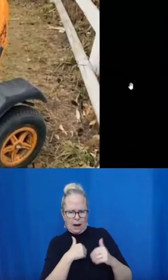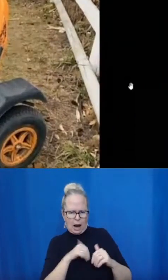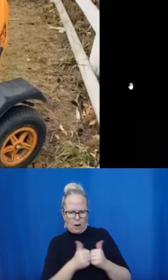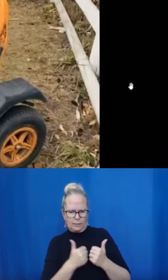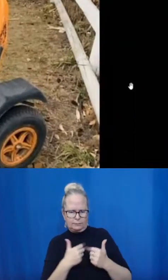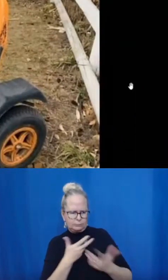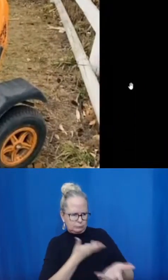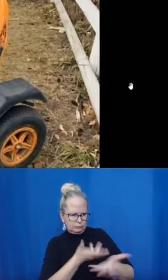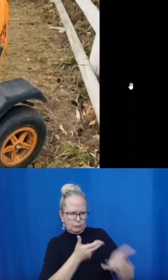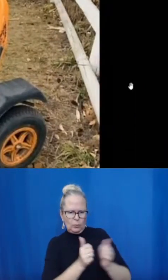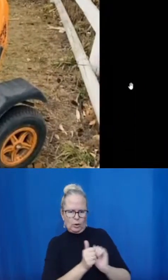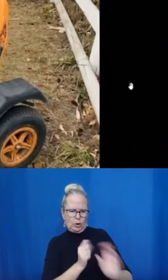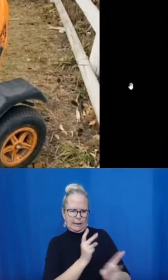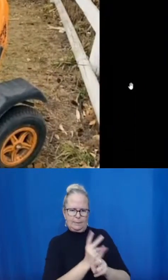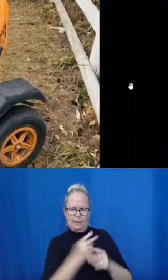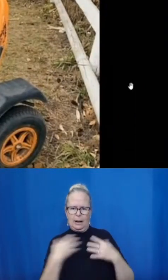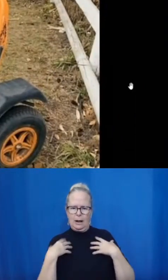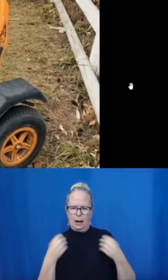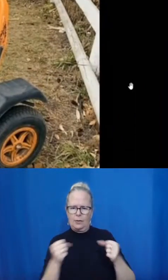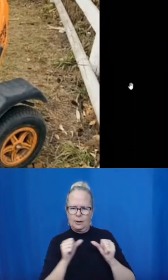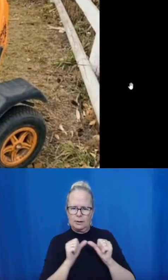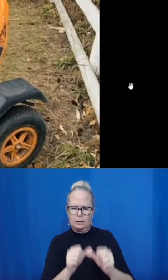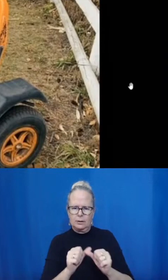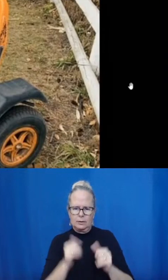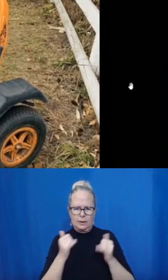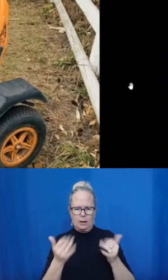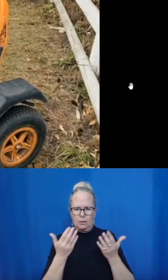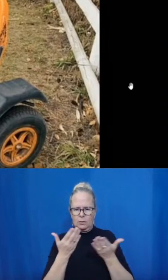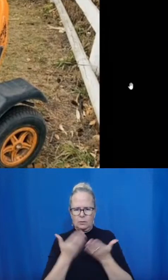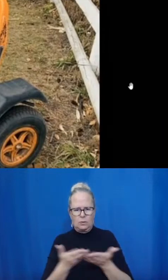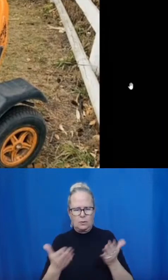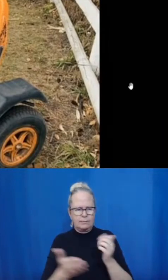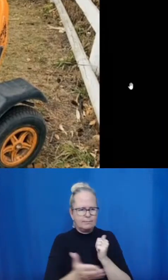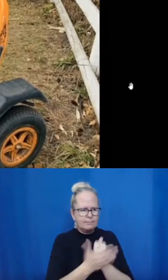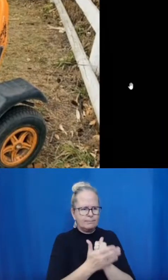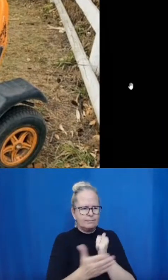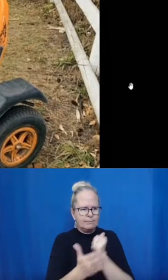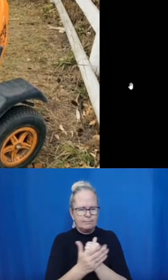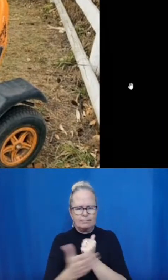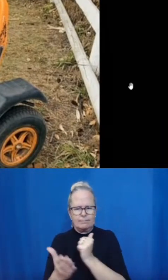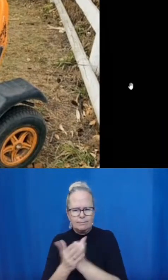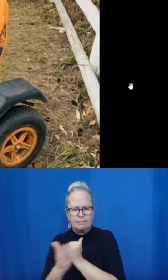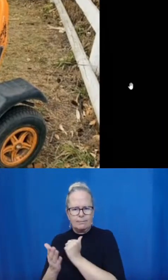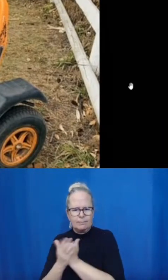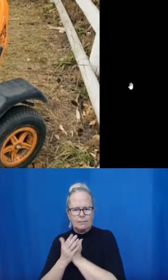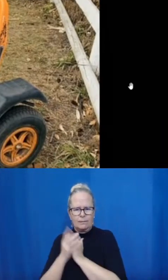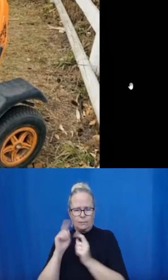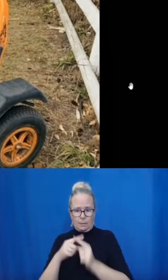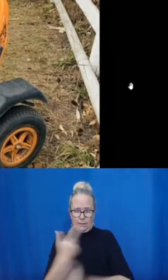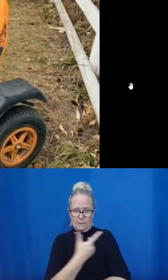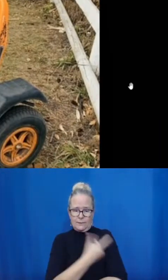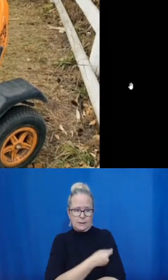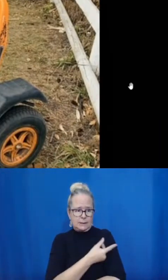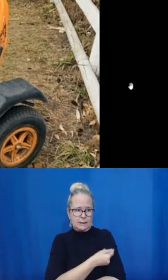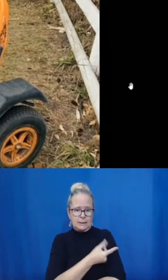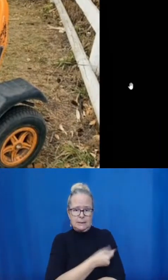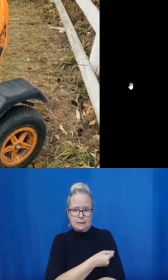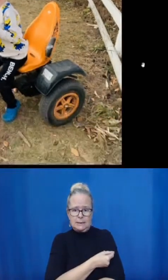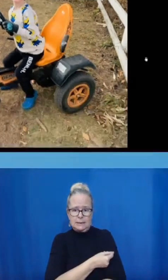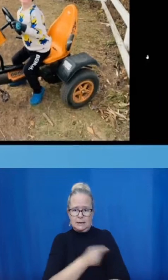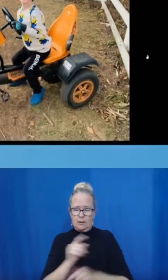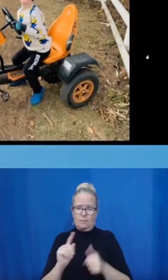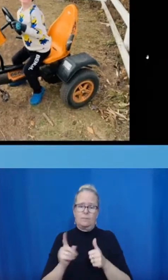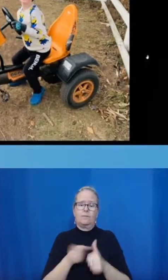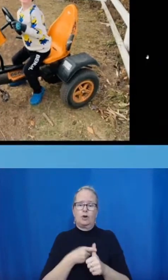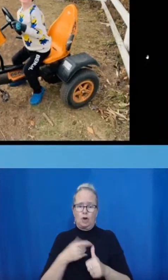and varicella vaccines because they are live vaccines. They tell you make sure everyone has their flu shots, make sure everyone stays